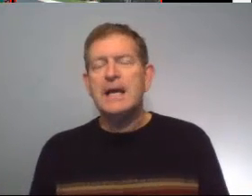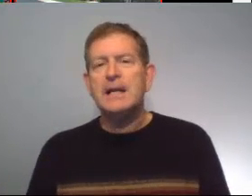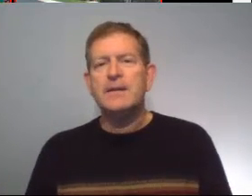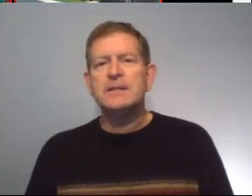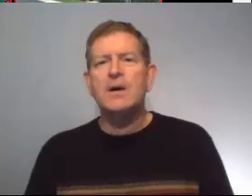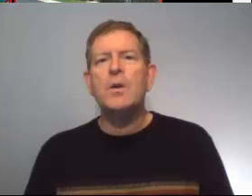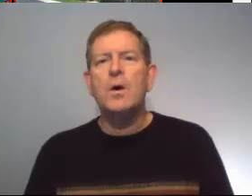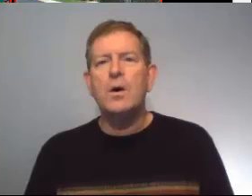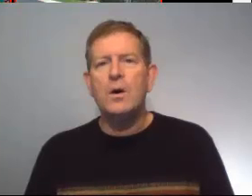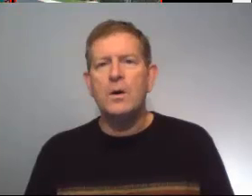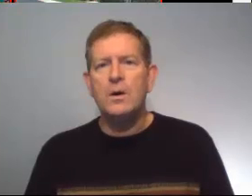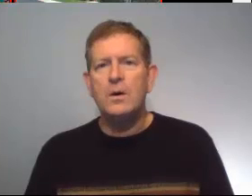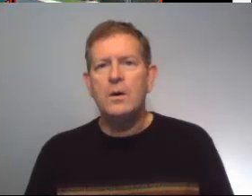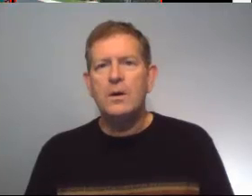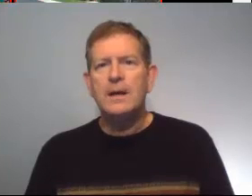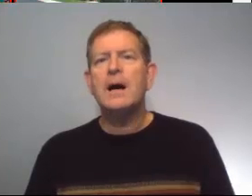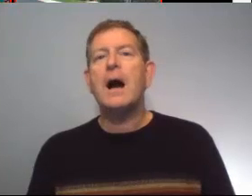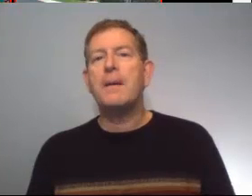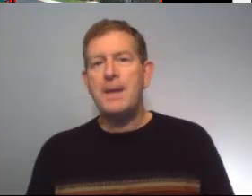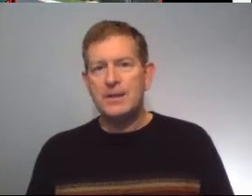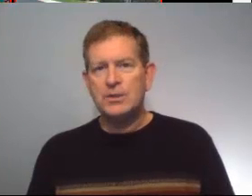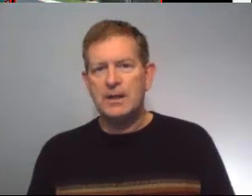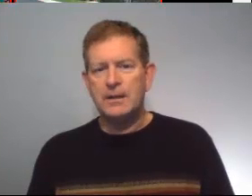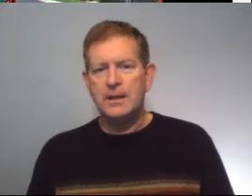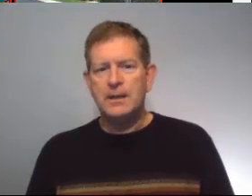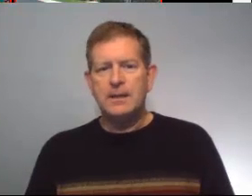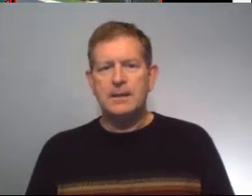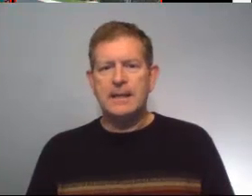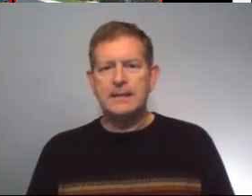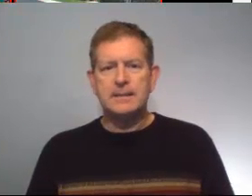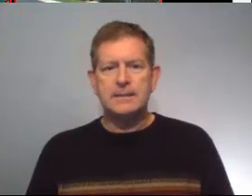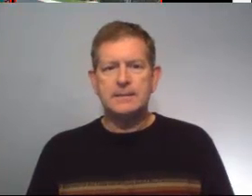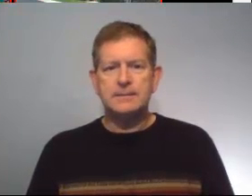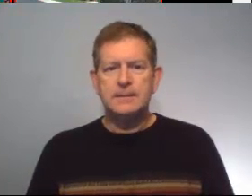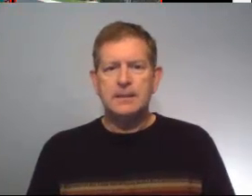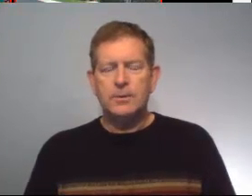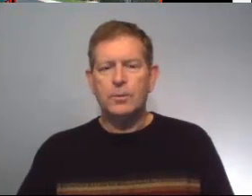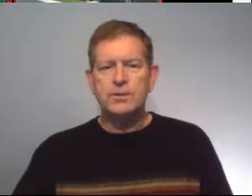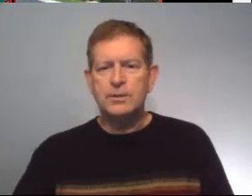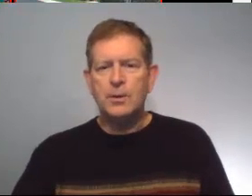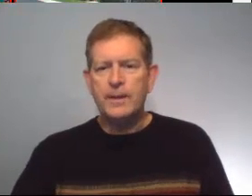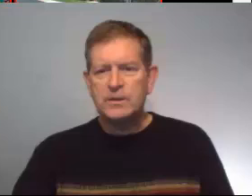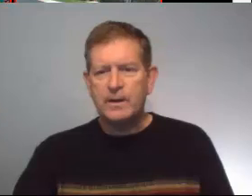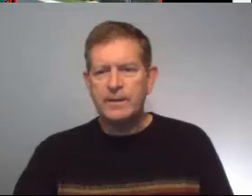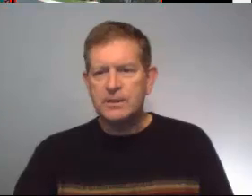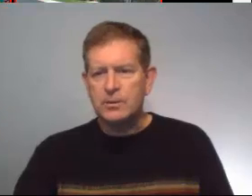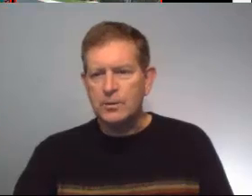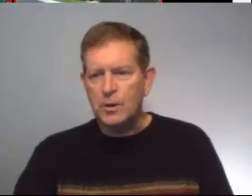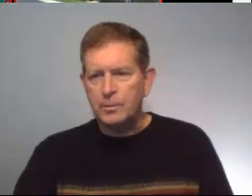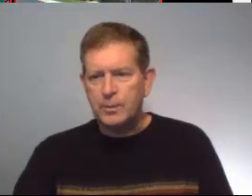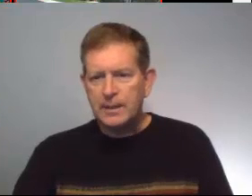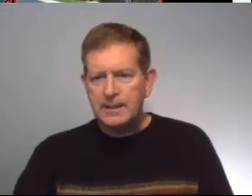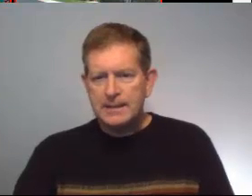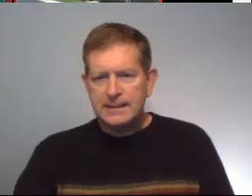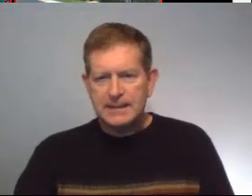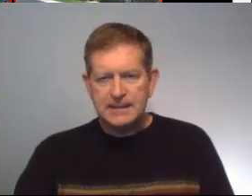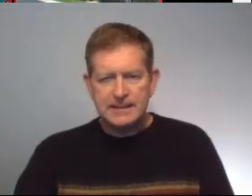nouns ending in the sound o are masculine. Like, what words do you know thus far in this